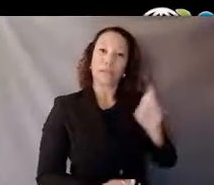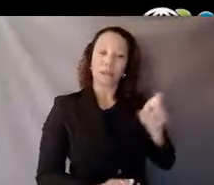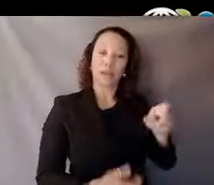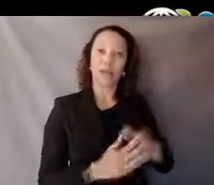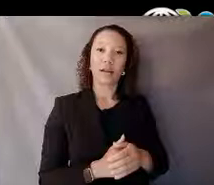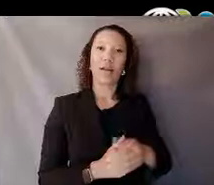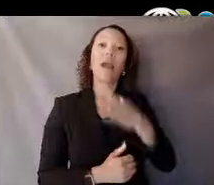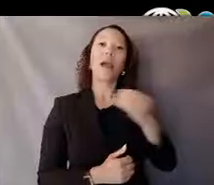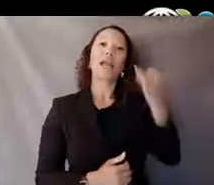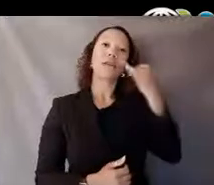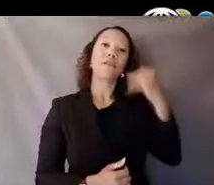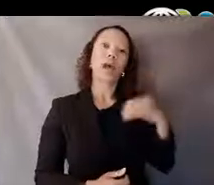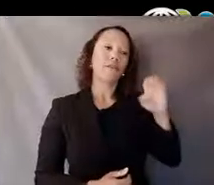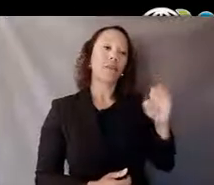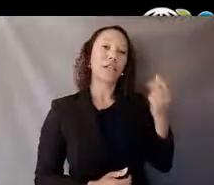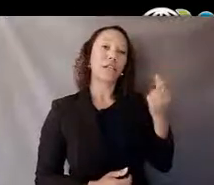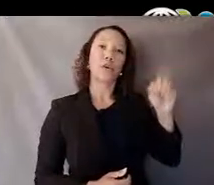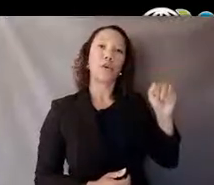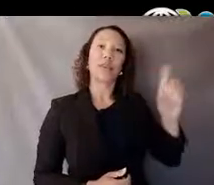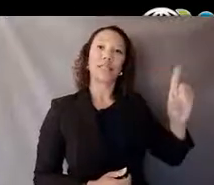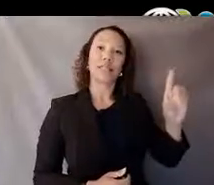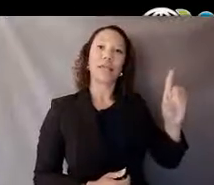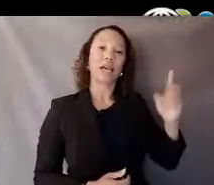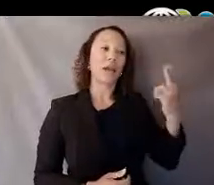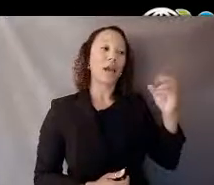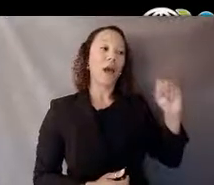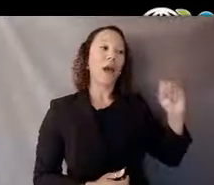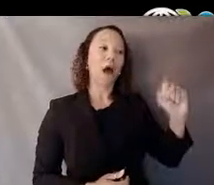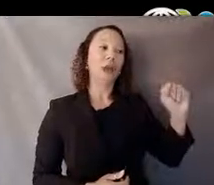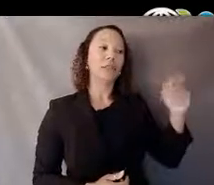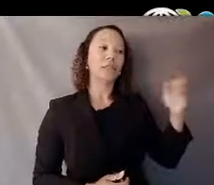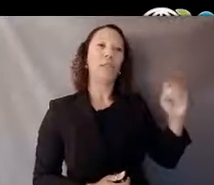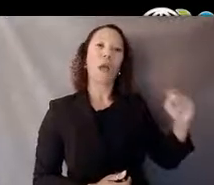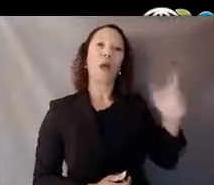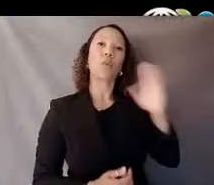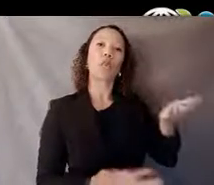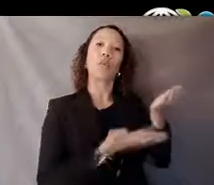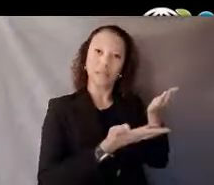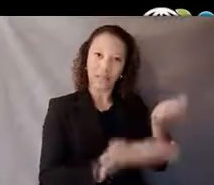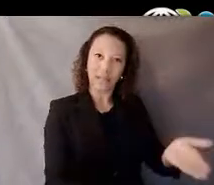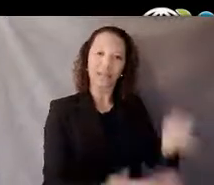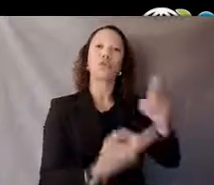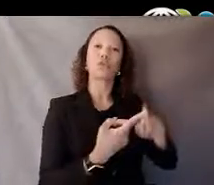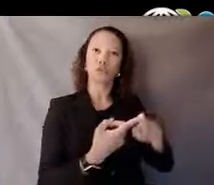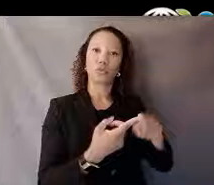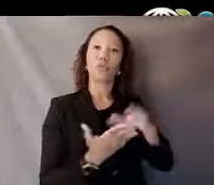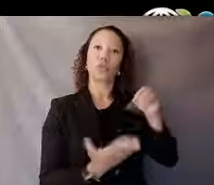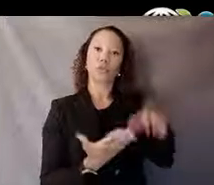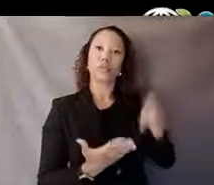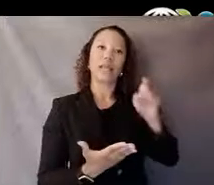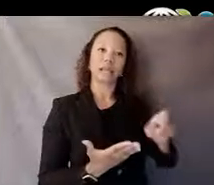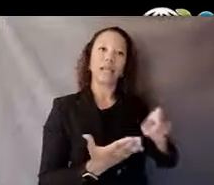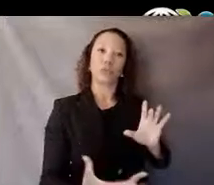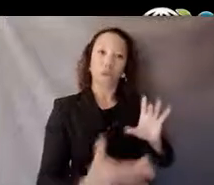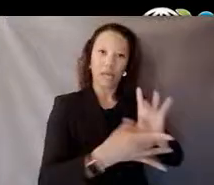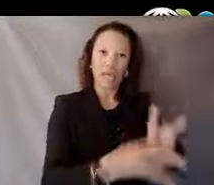those with EGU Chromebook, hotspots are being hand-delivered to those students who also need internet